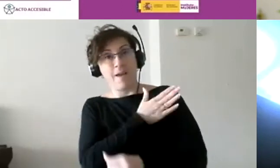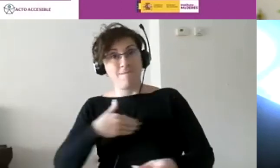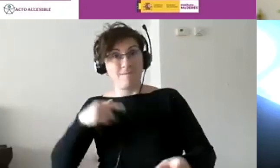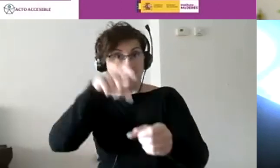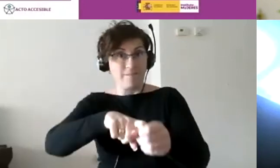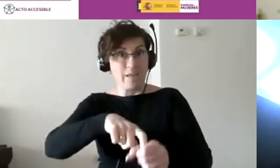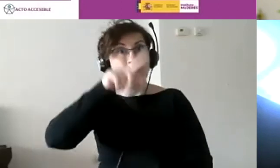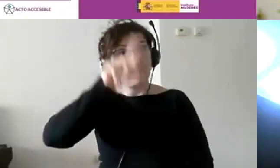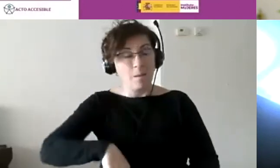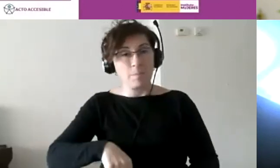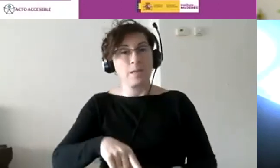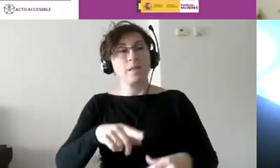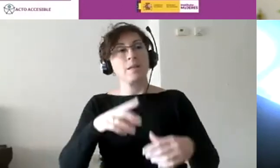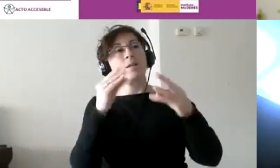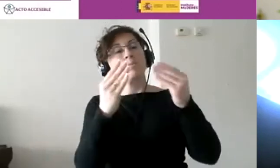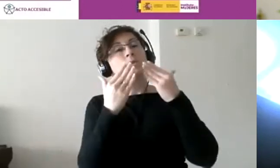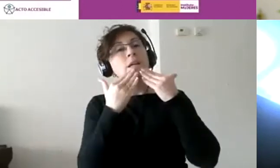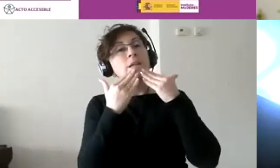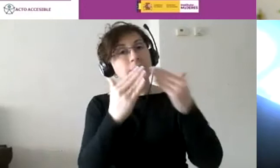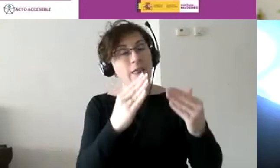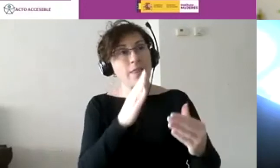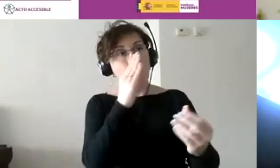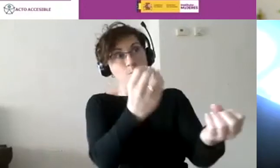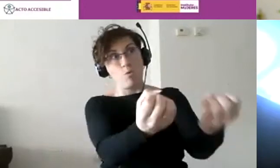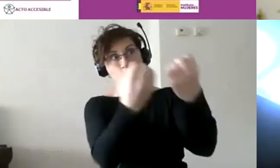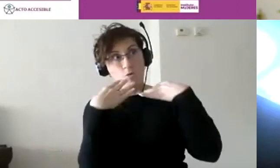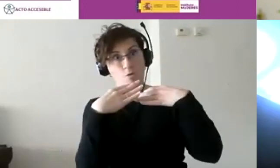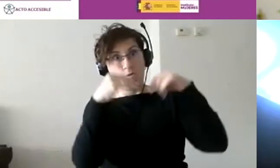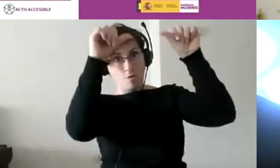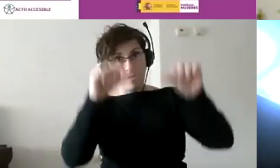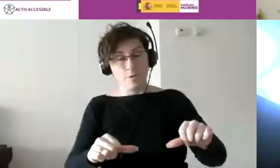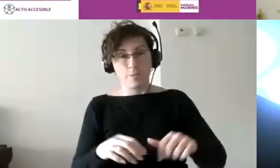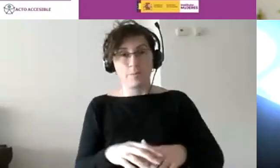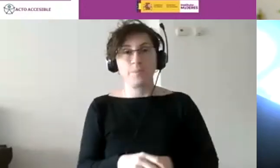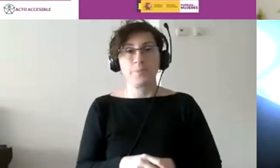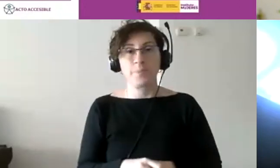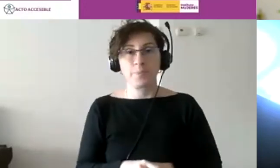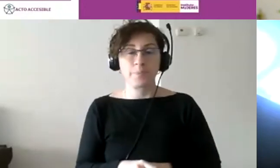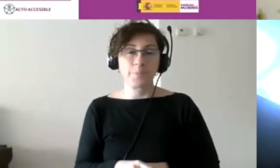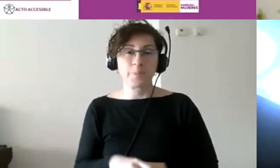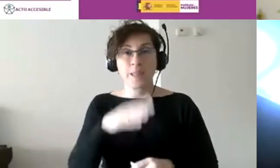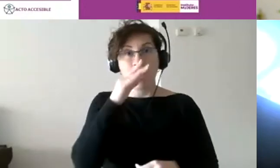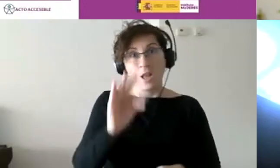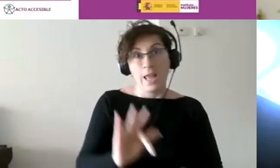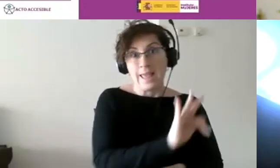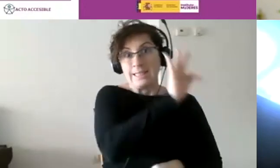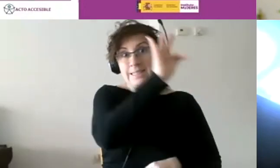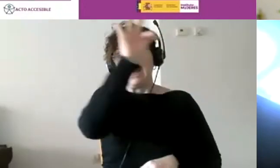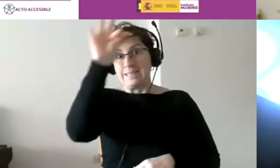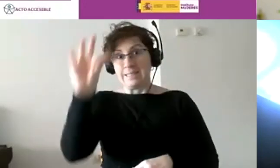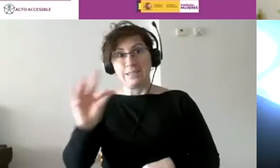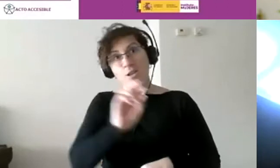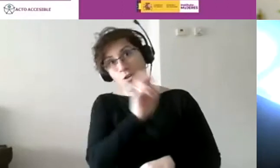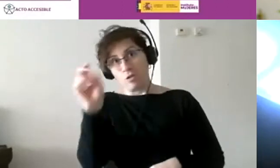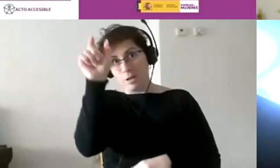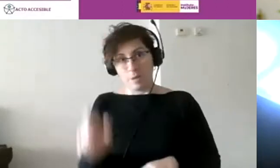your testimony. And now we need to pass to another person. Okay. So